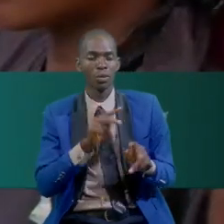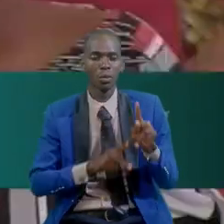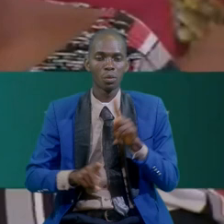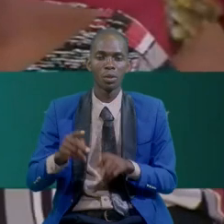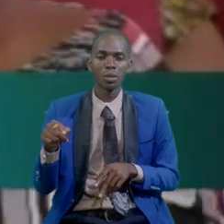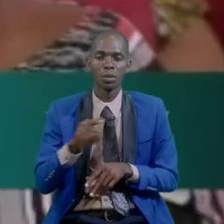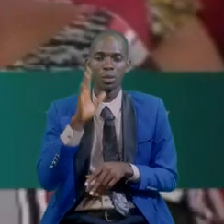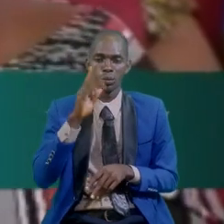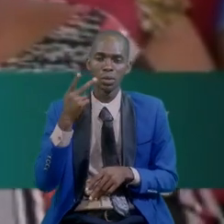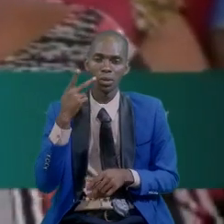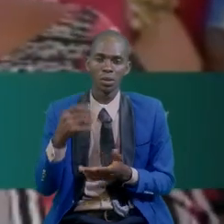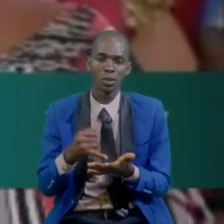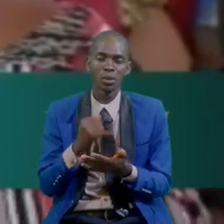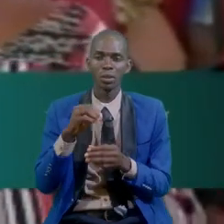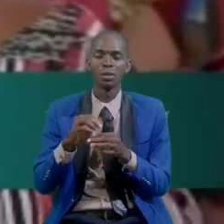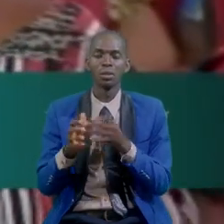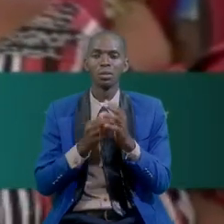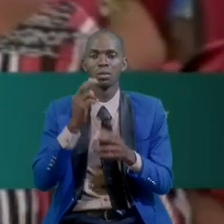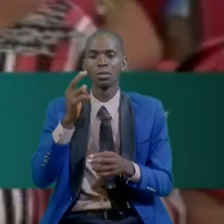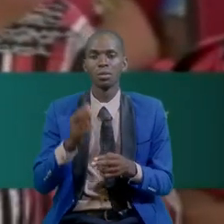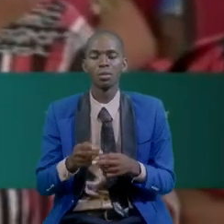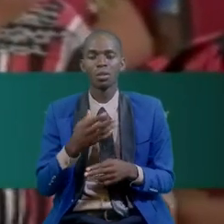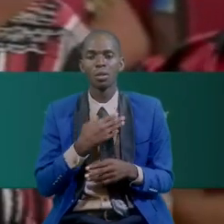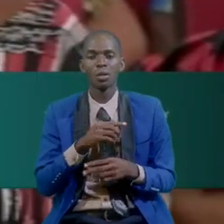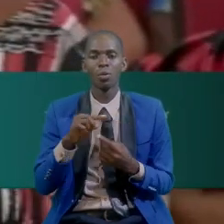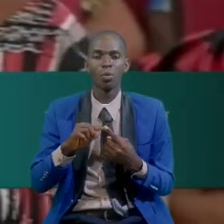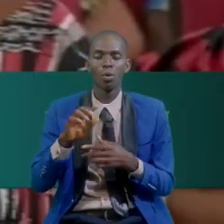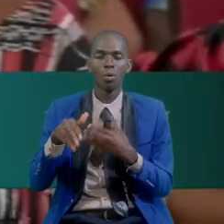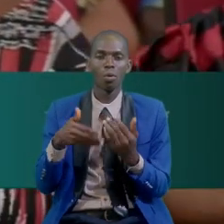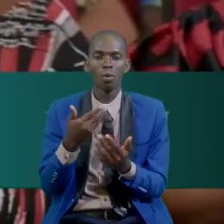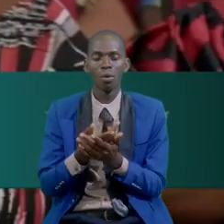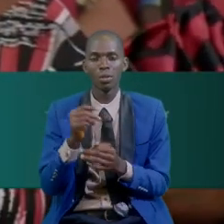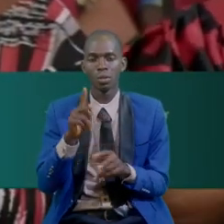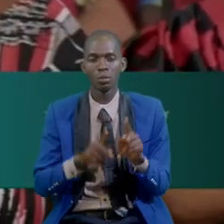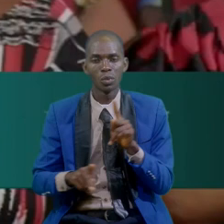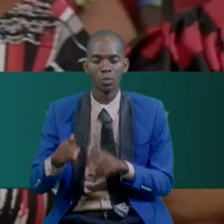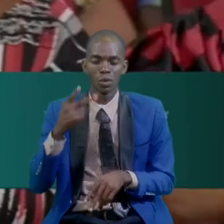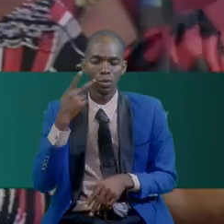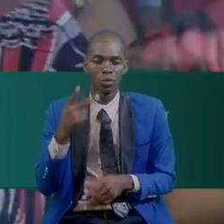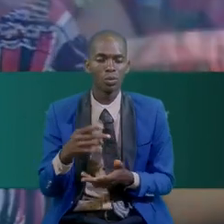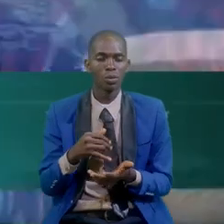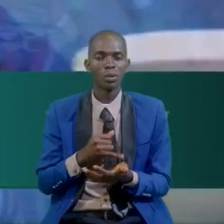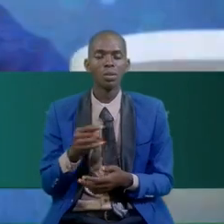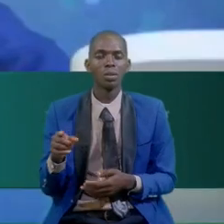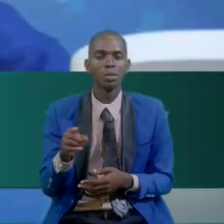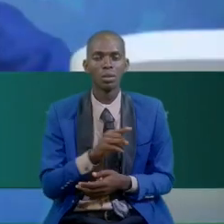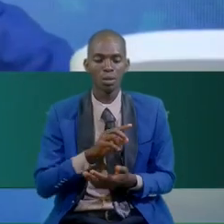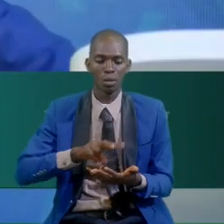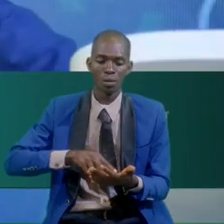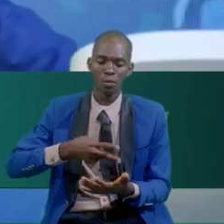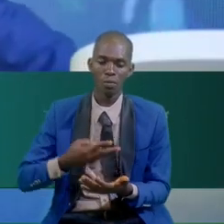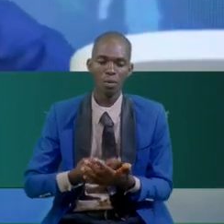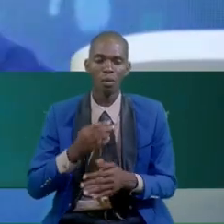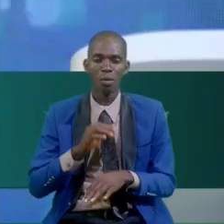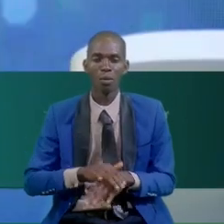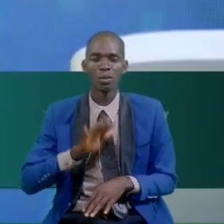see it in Jesus' name. And when all the people saw it, they fell on their faces and